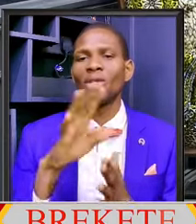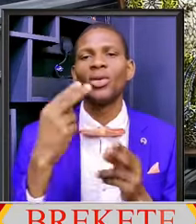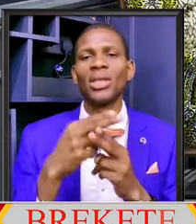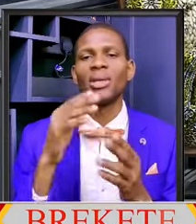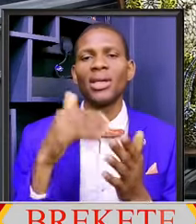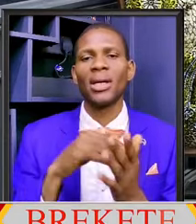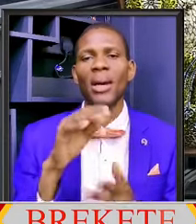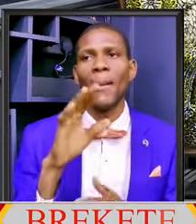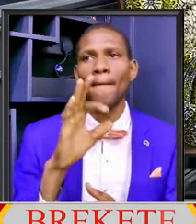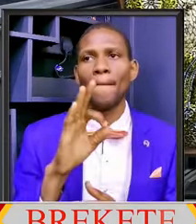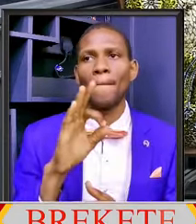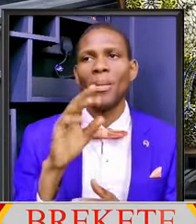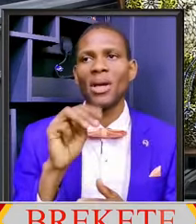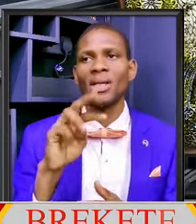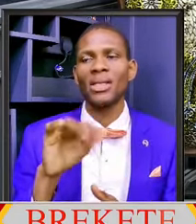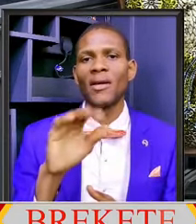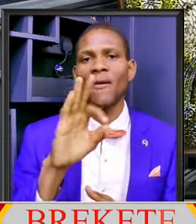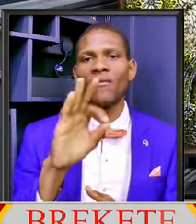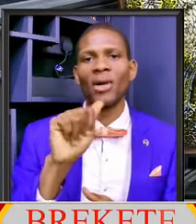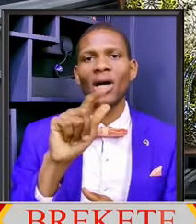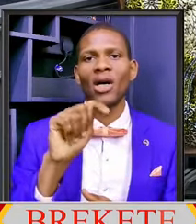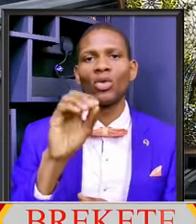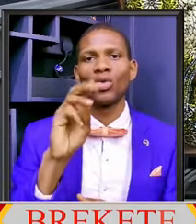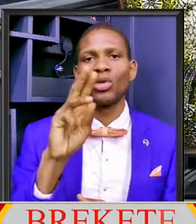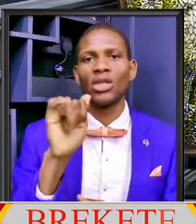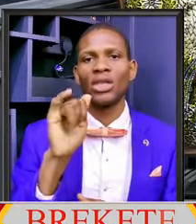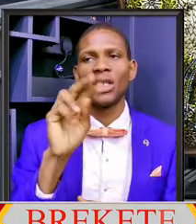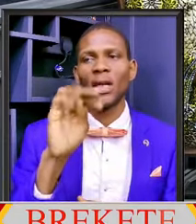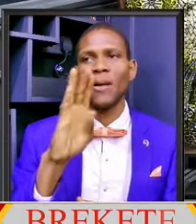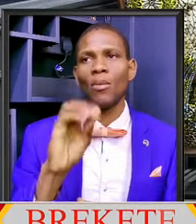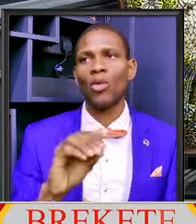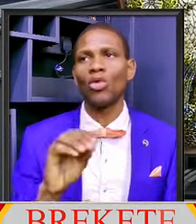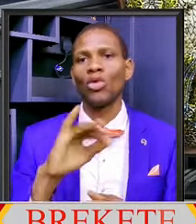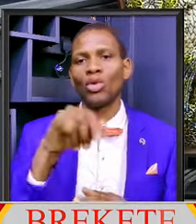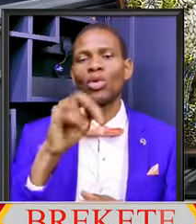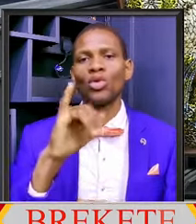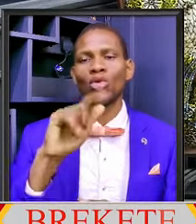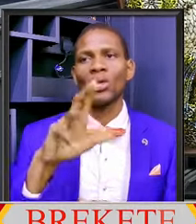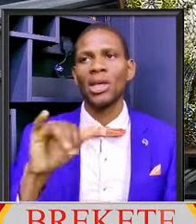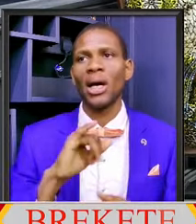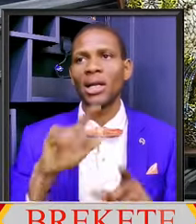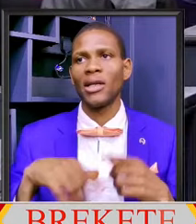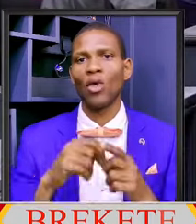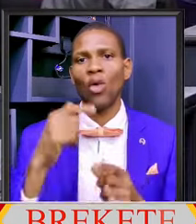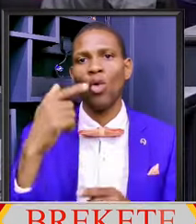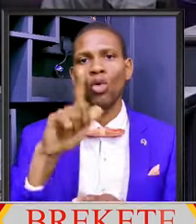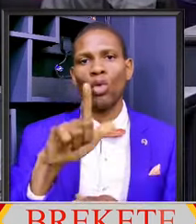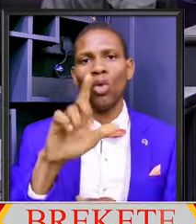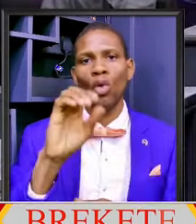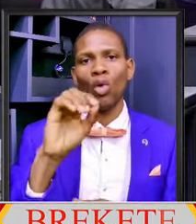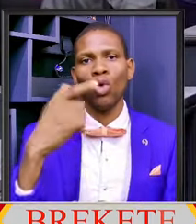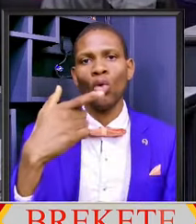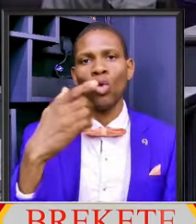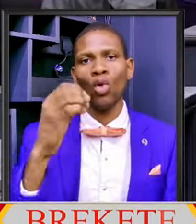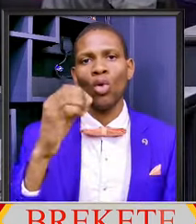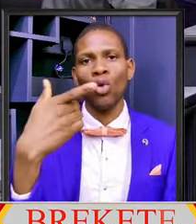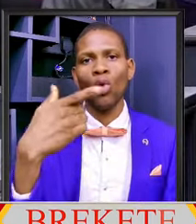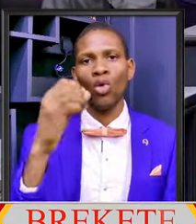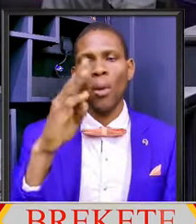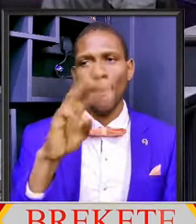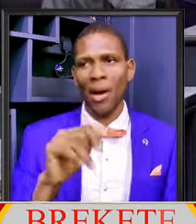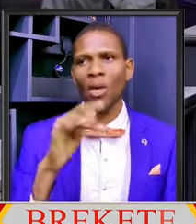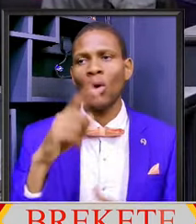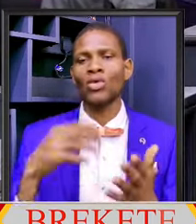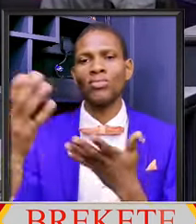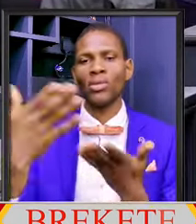name again. My name is Mrs. Fatoyinbo Juliet. You dey live for? Lukogoma. That's where I live. What